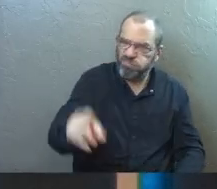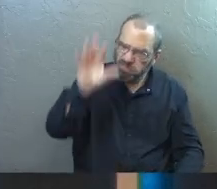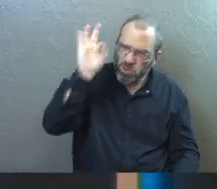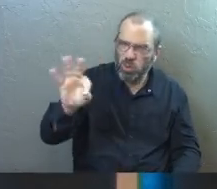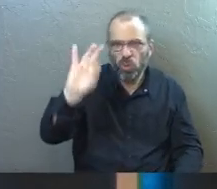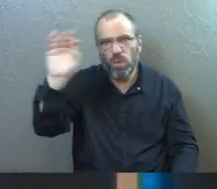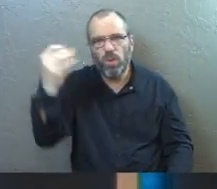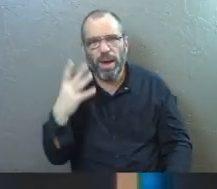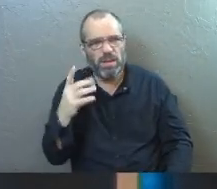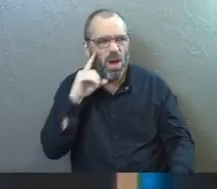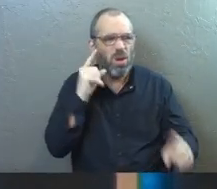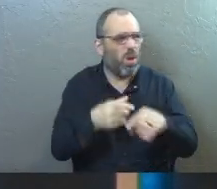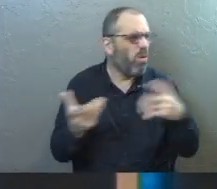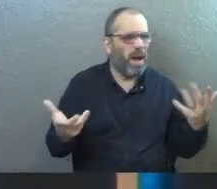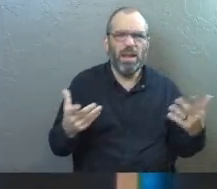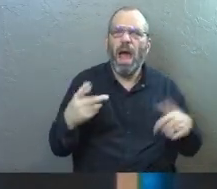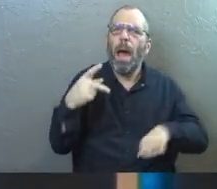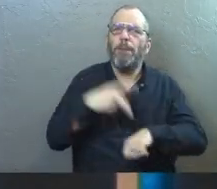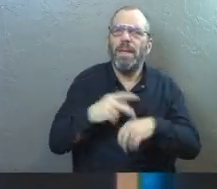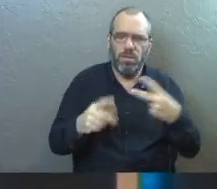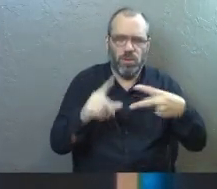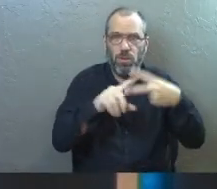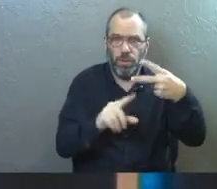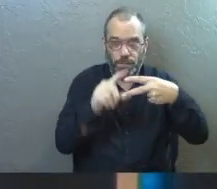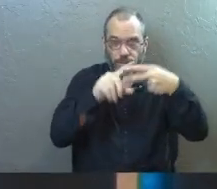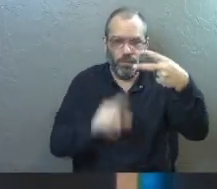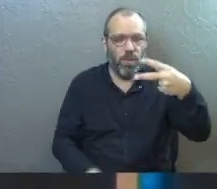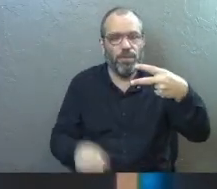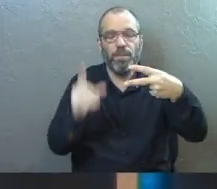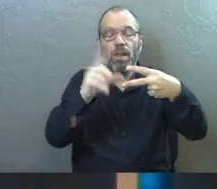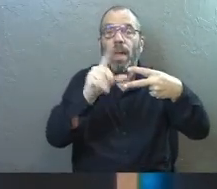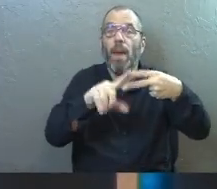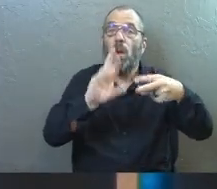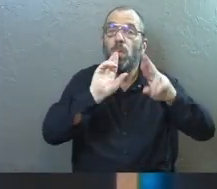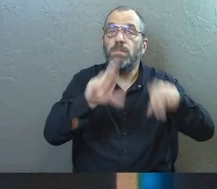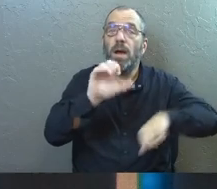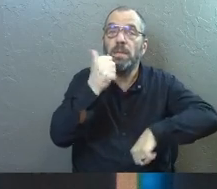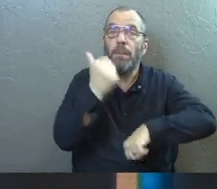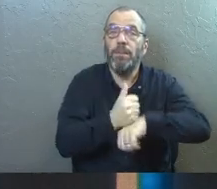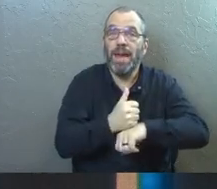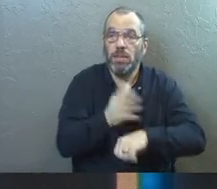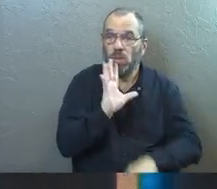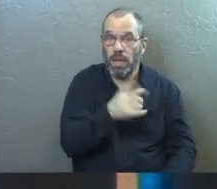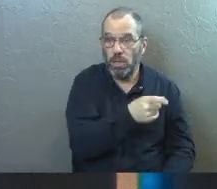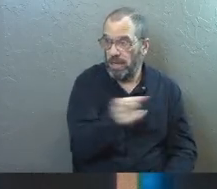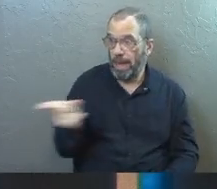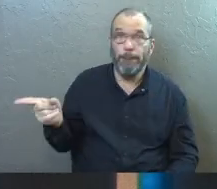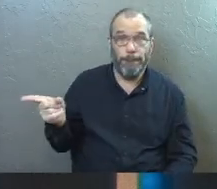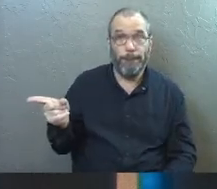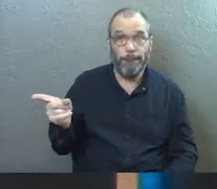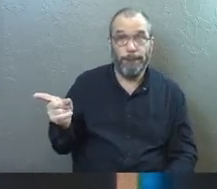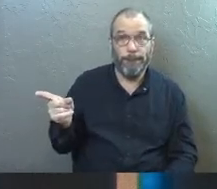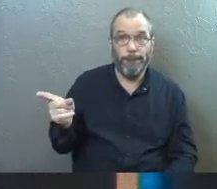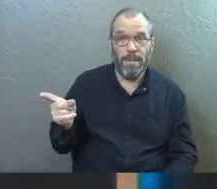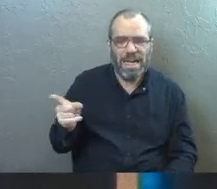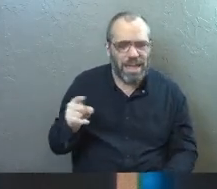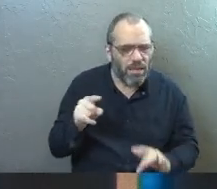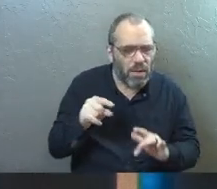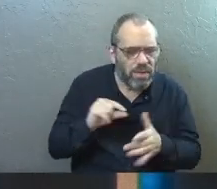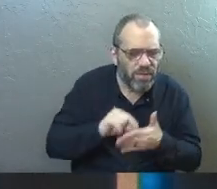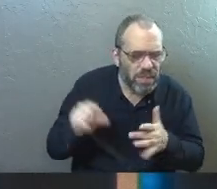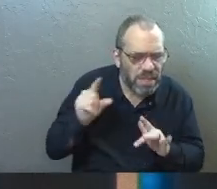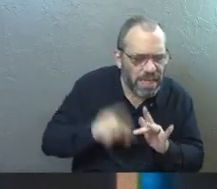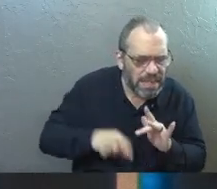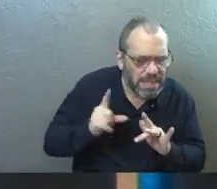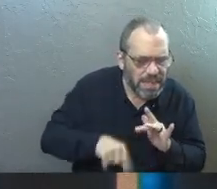some grace? What's his goal here? I think Peter's got two goals. First off, Peter's response is based on who he's talking to. So I skipped a section of